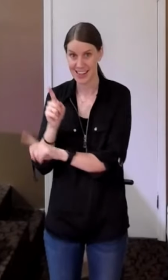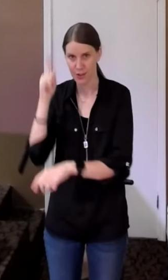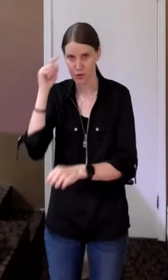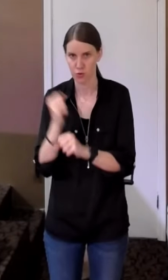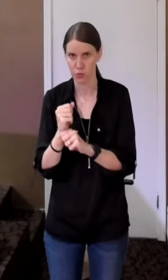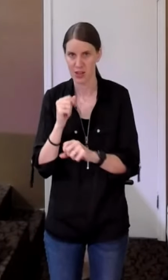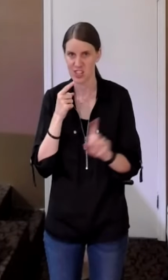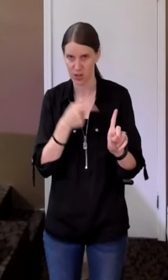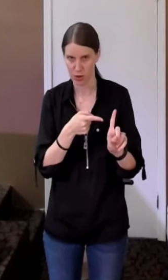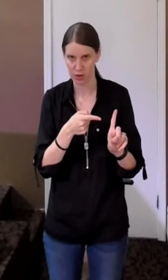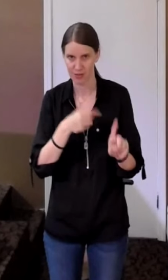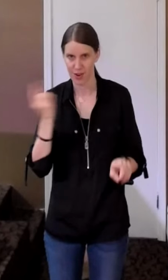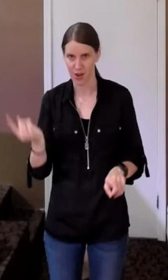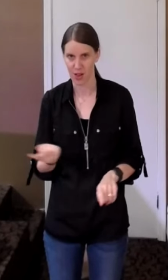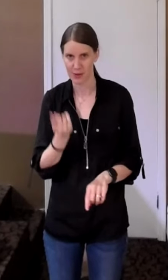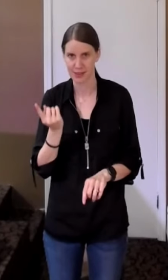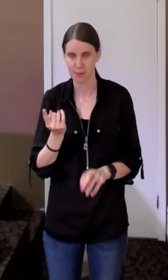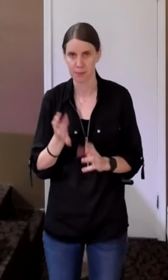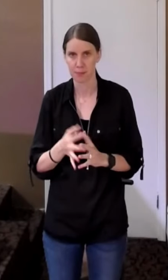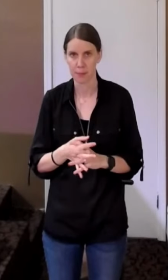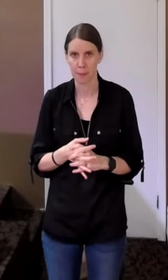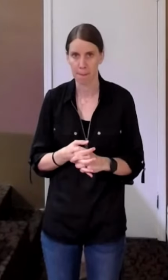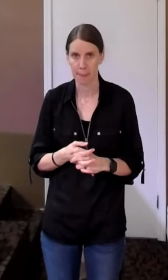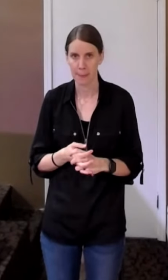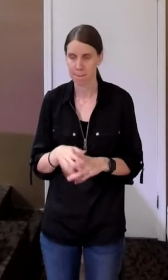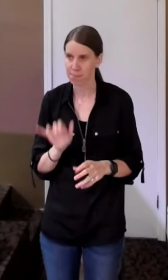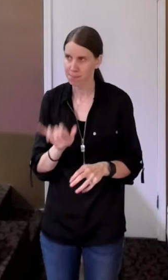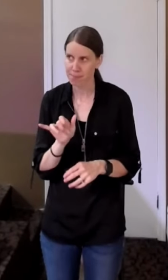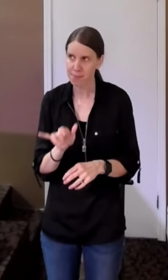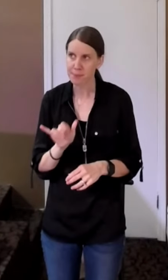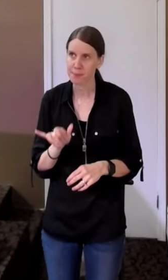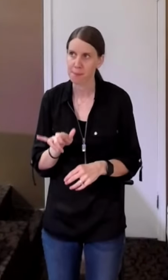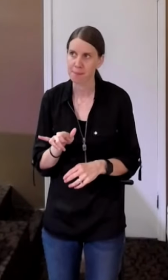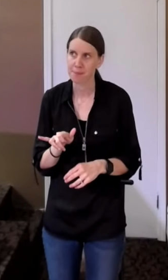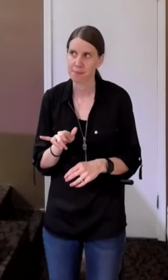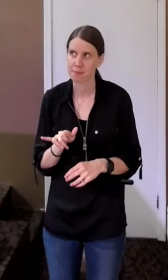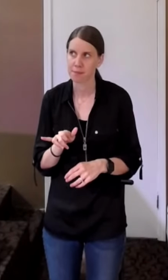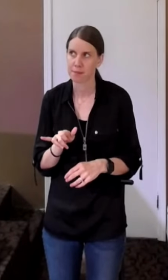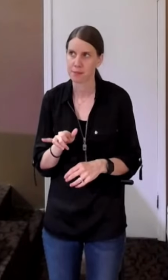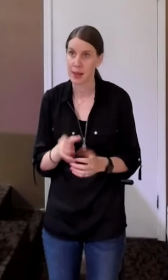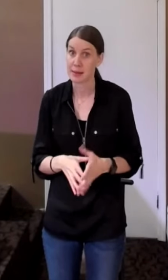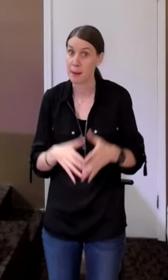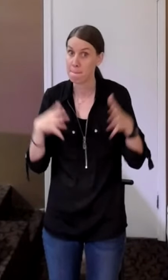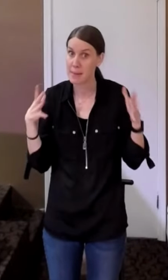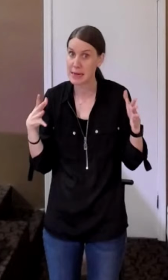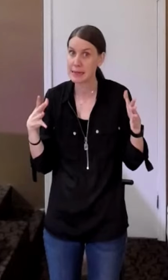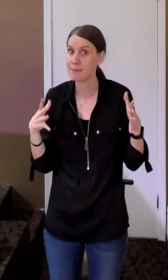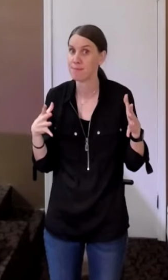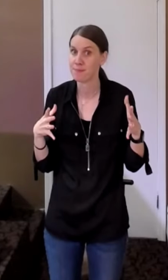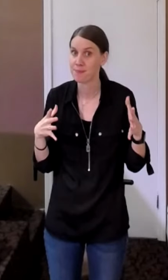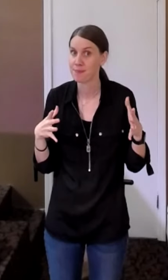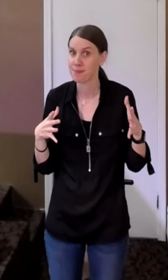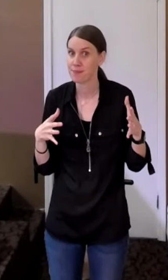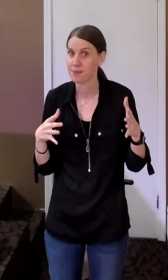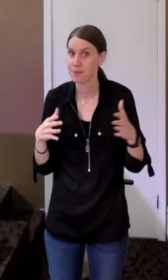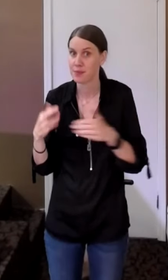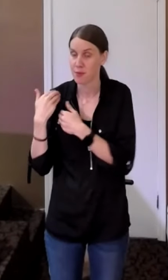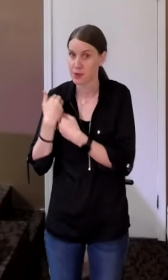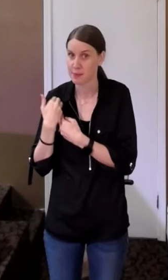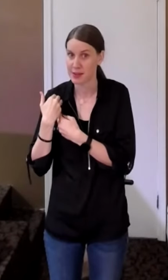her all his life. That is a very huge aspect